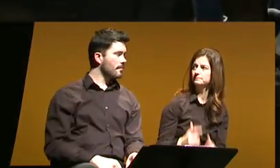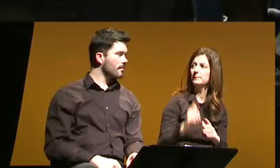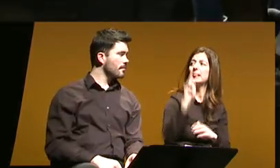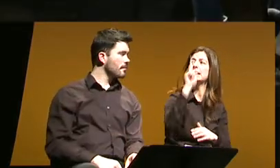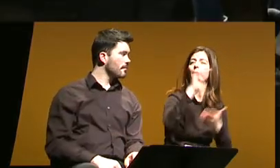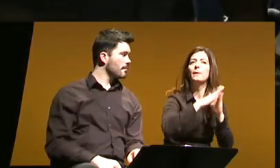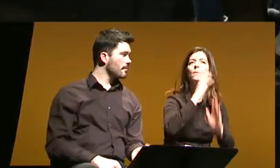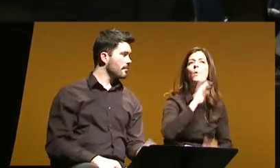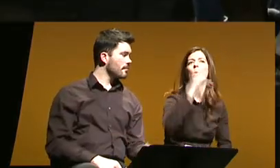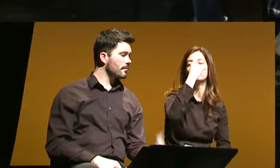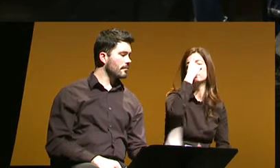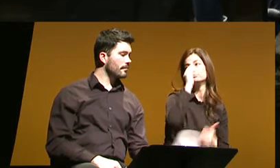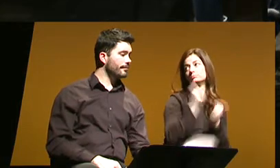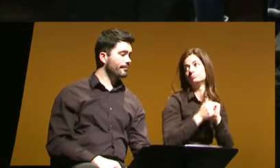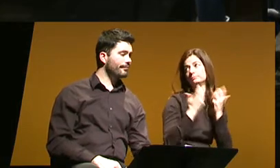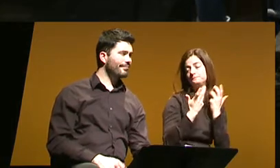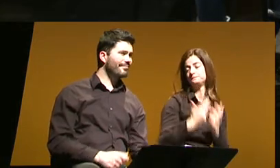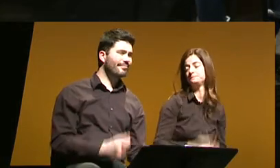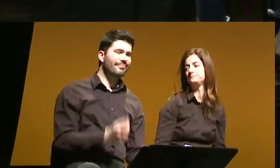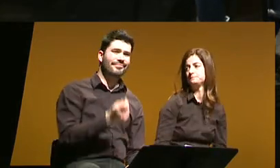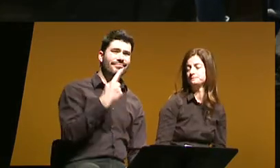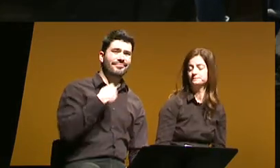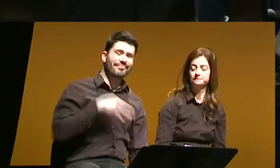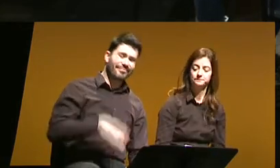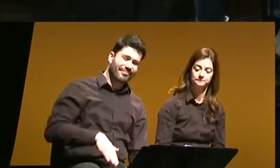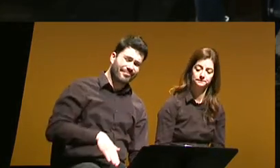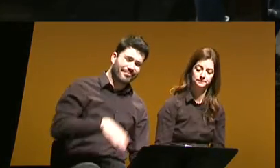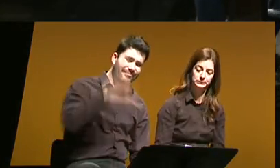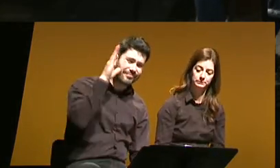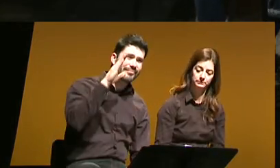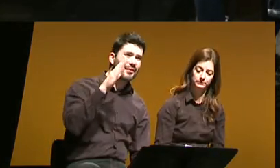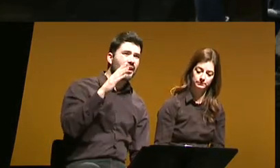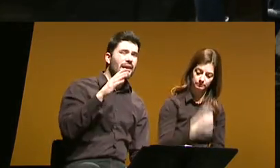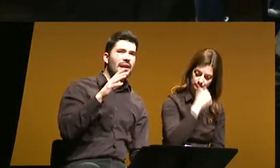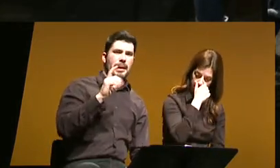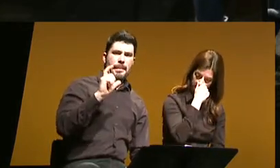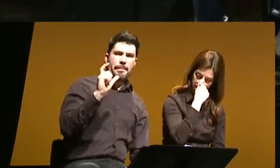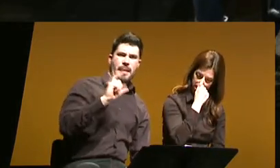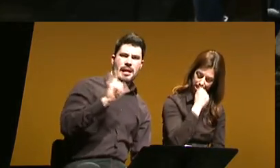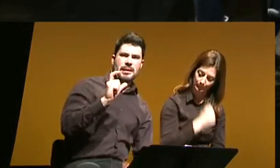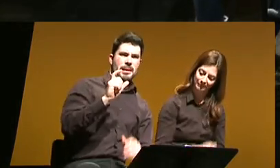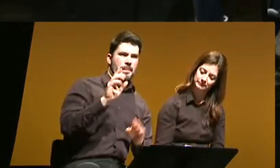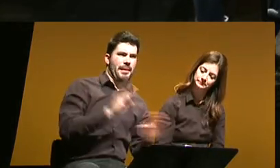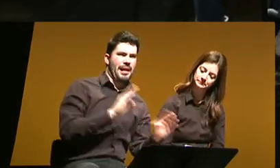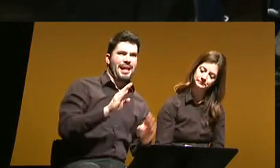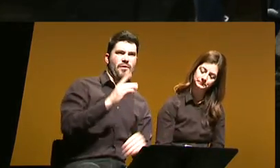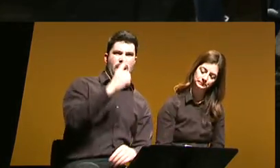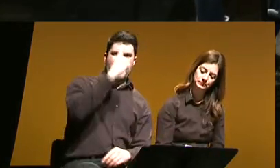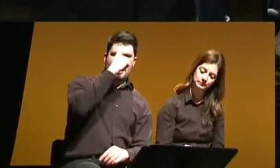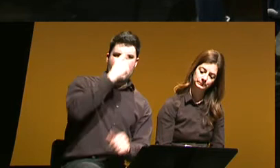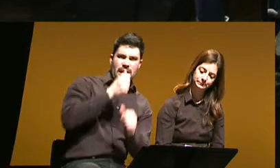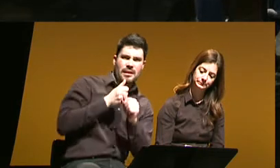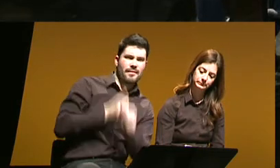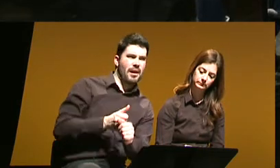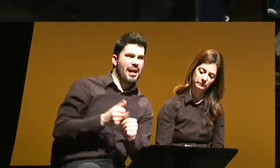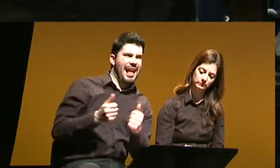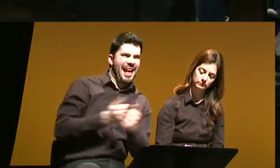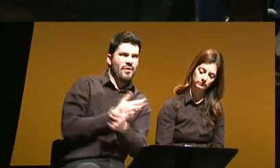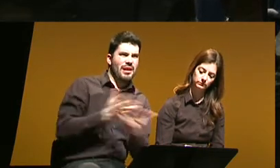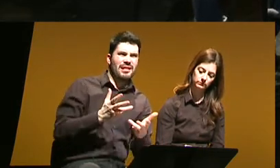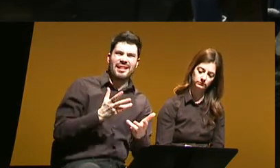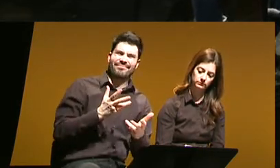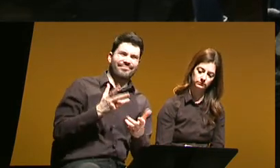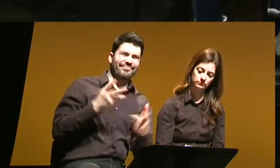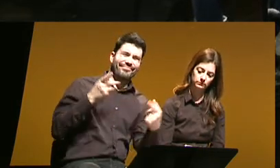mind. Since I was a child, I struggled to behave, to think, and to speak as a Muslim. I had trouble accepting the